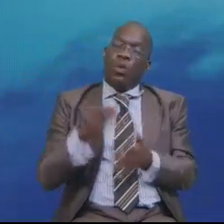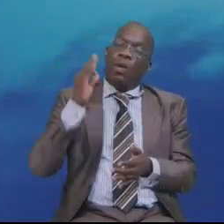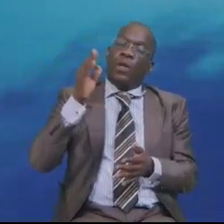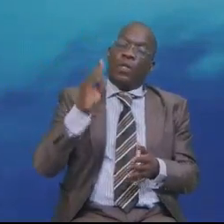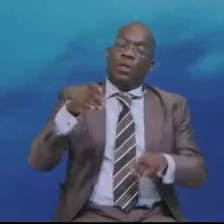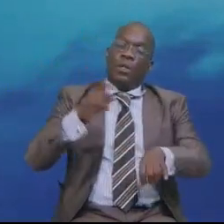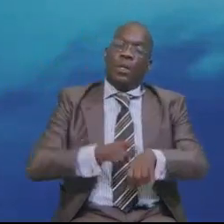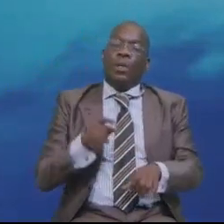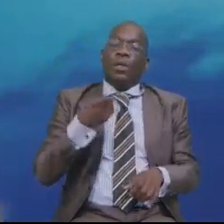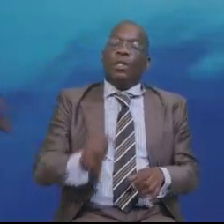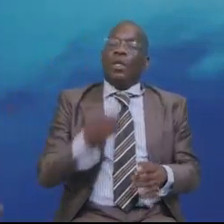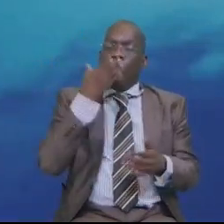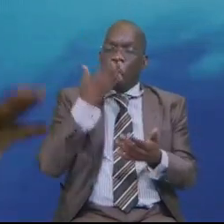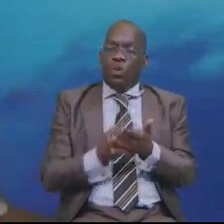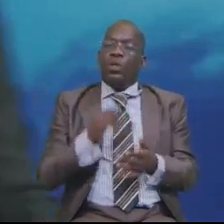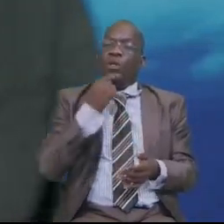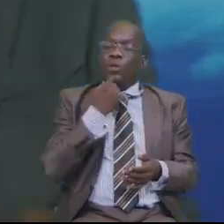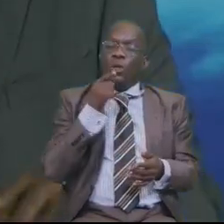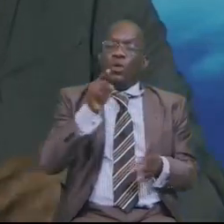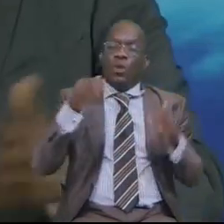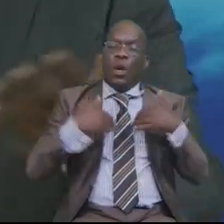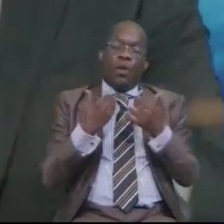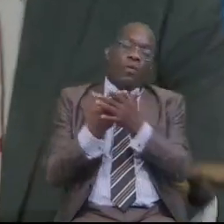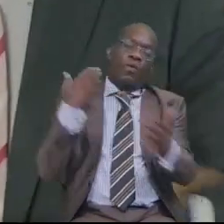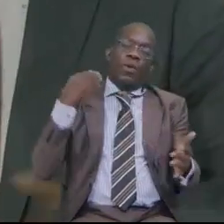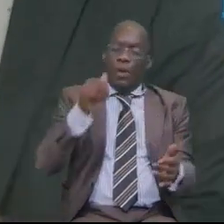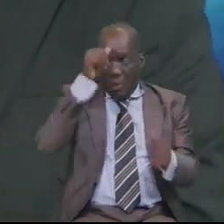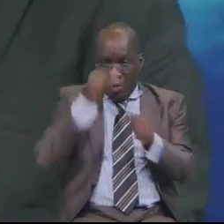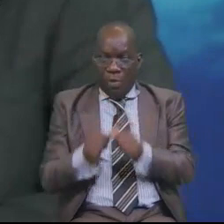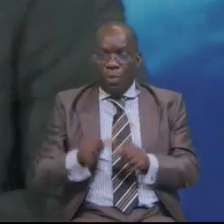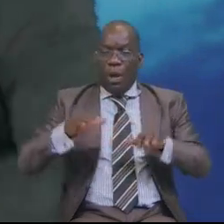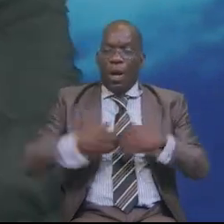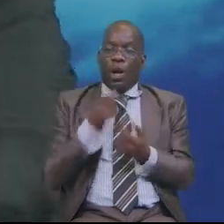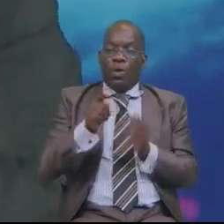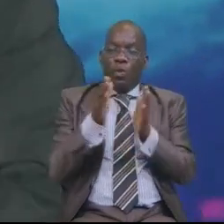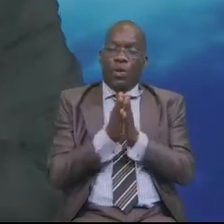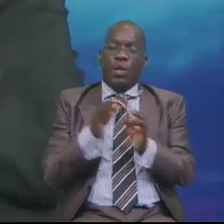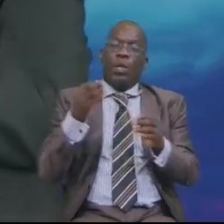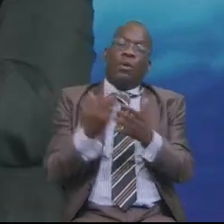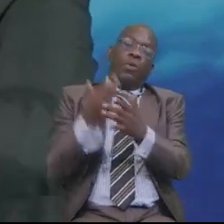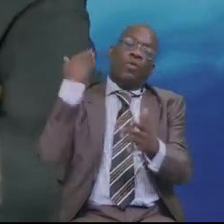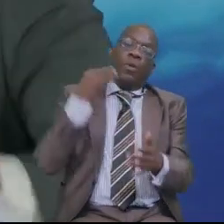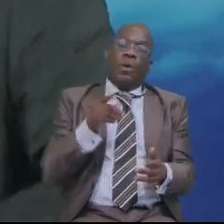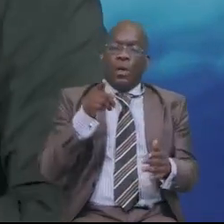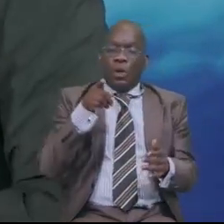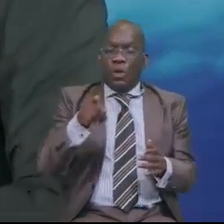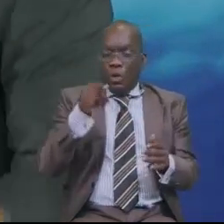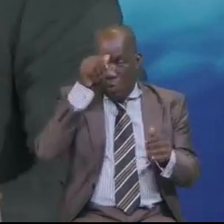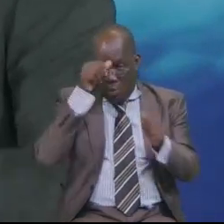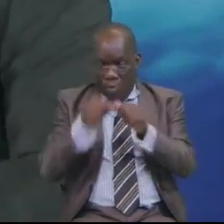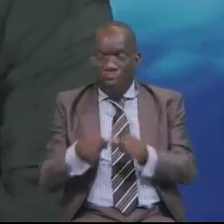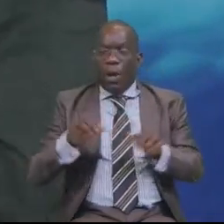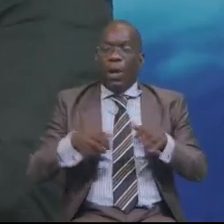you had in the past. Remember how you prayed in the past. You remember who you gave in the